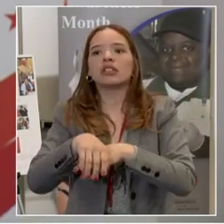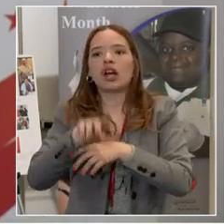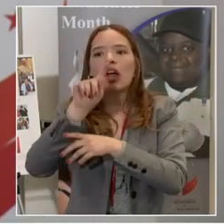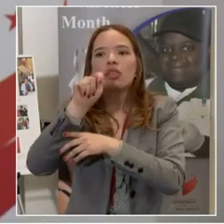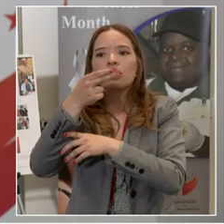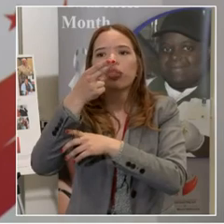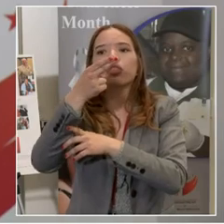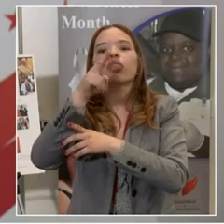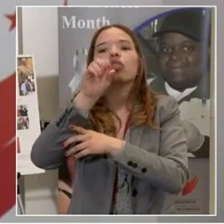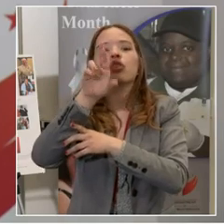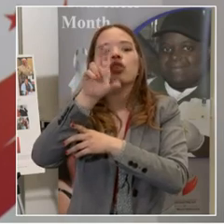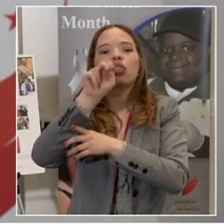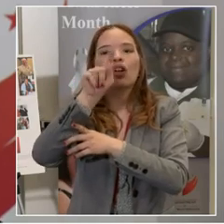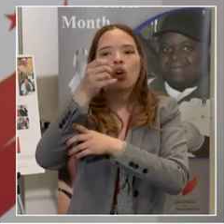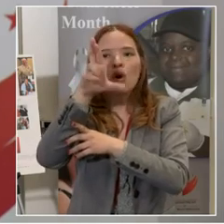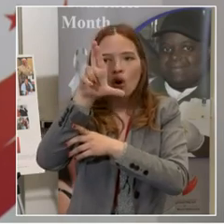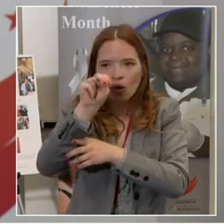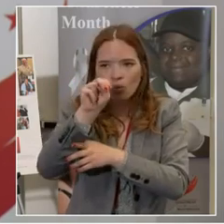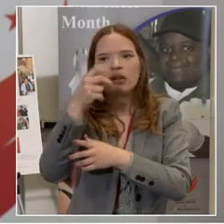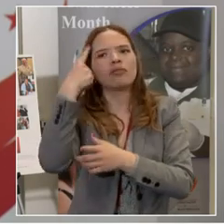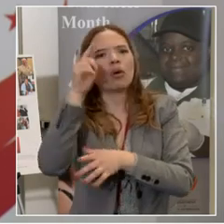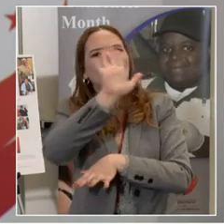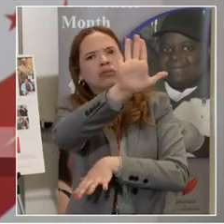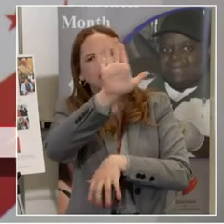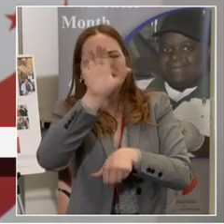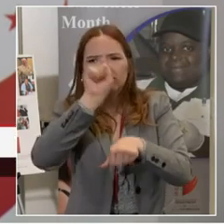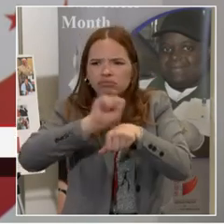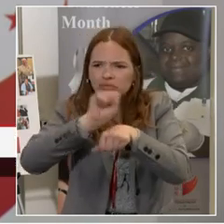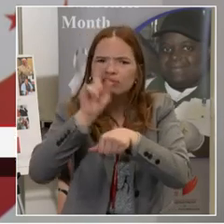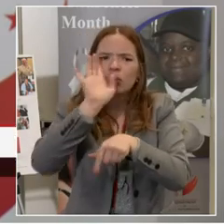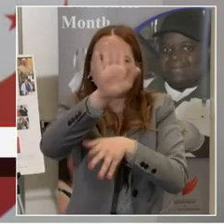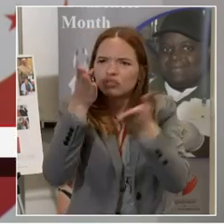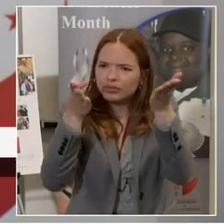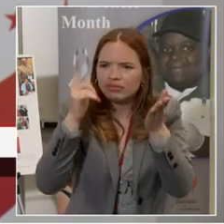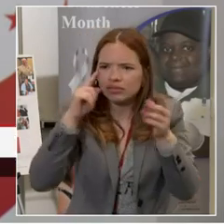as well. And I would also like to